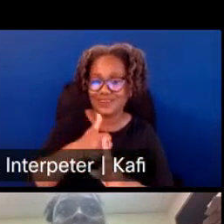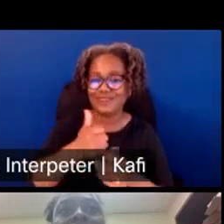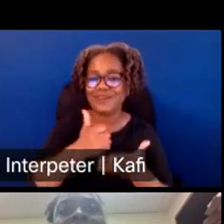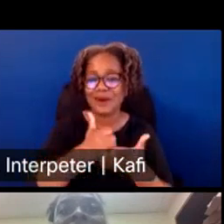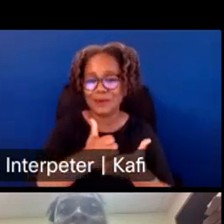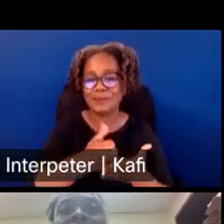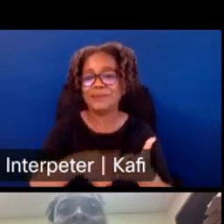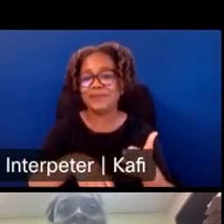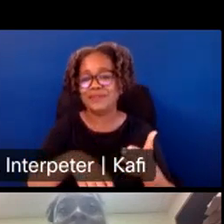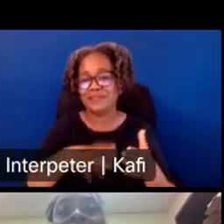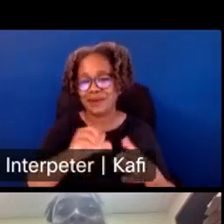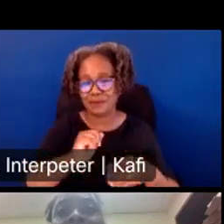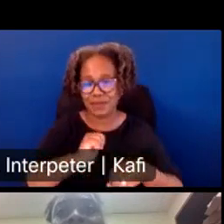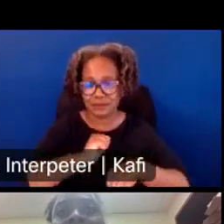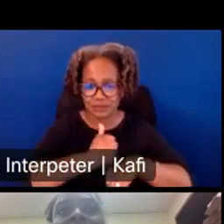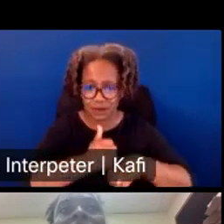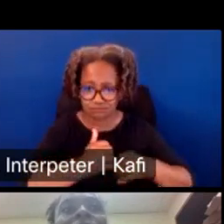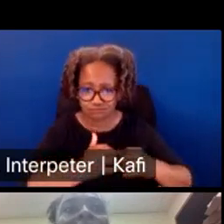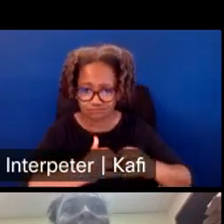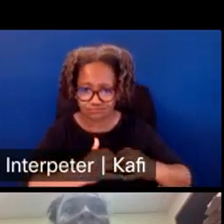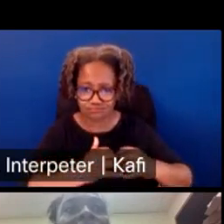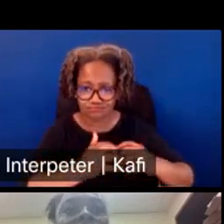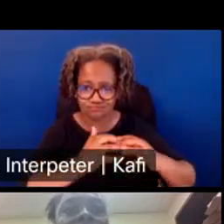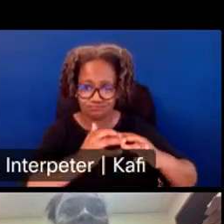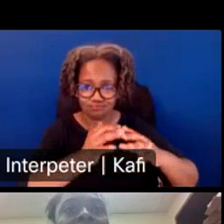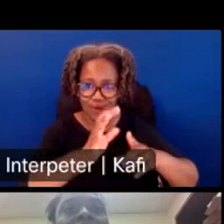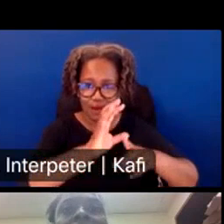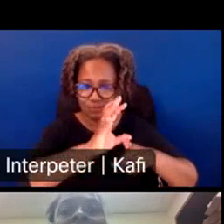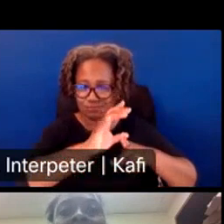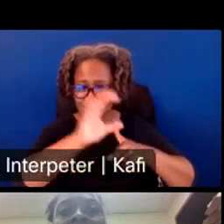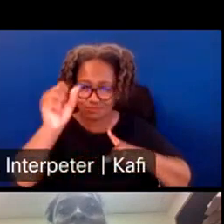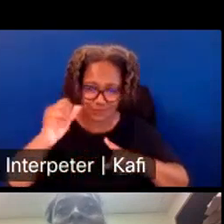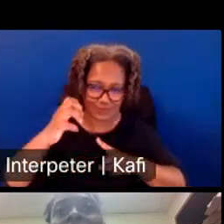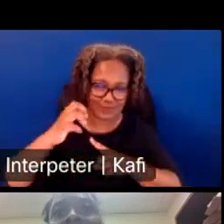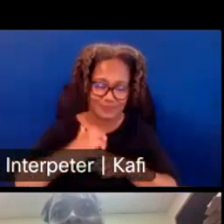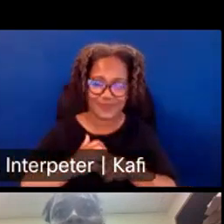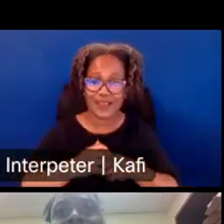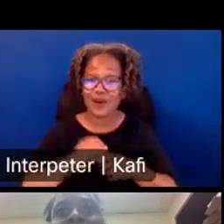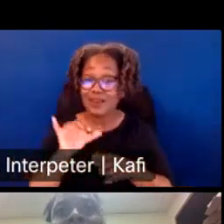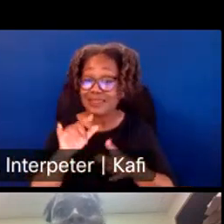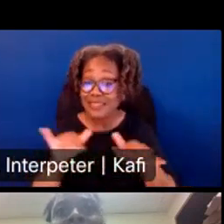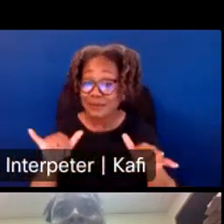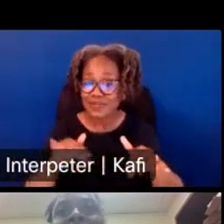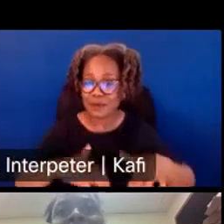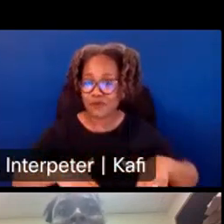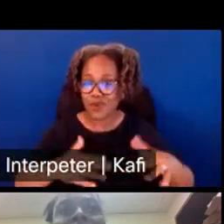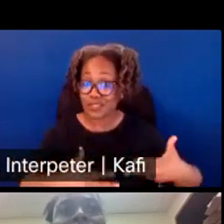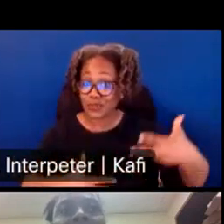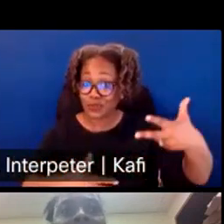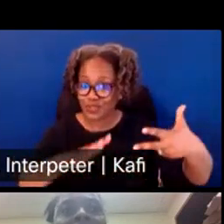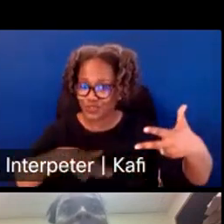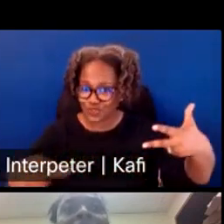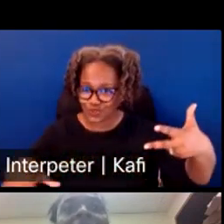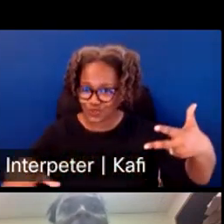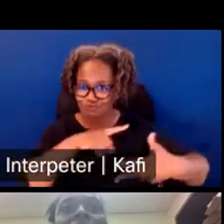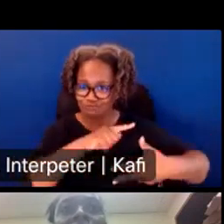world-renowned business in the beauty industry, raised three children, and they're all successful business leaders in their own